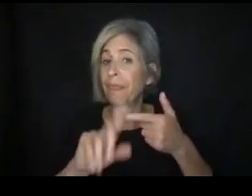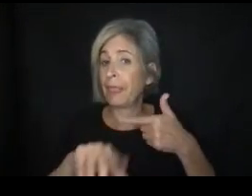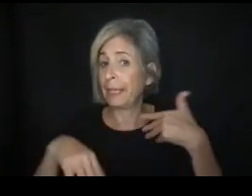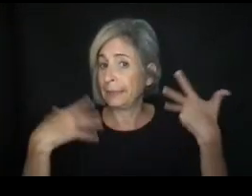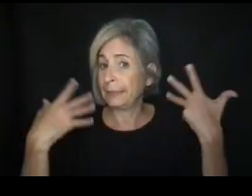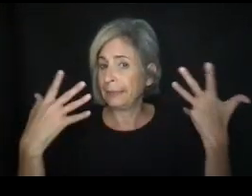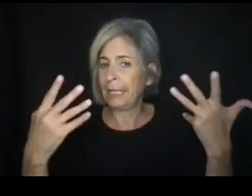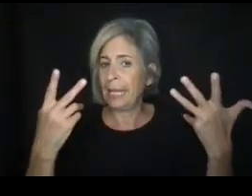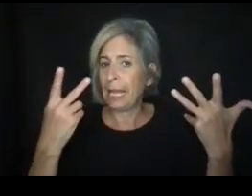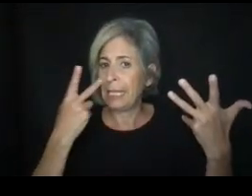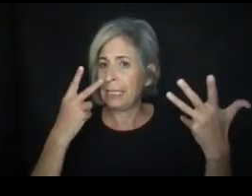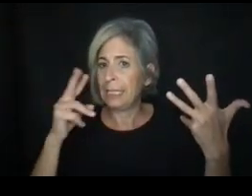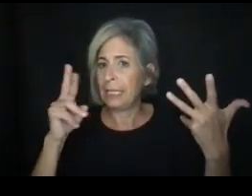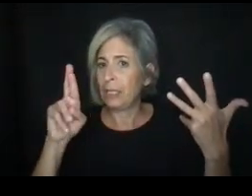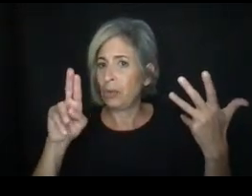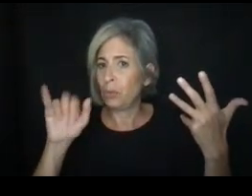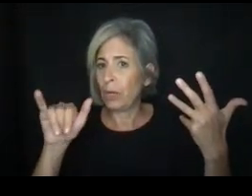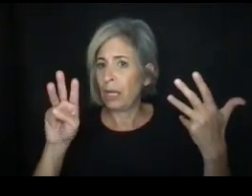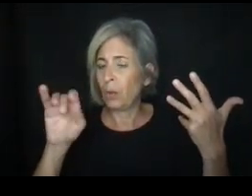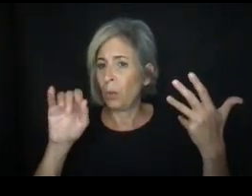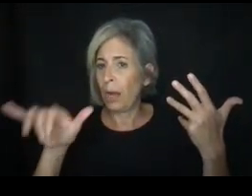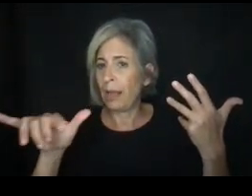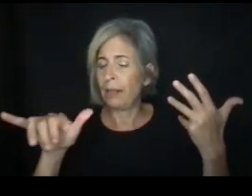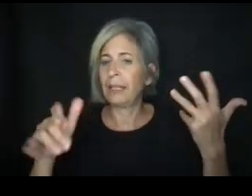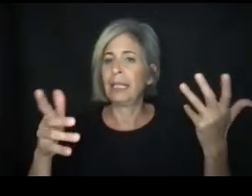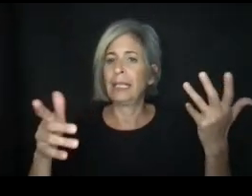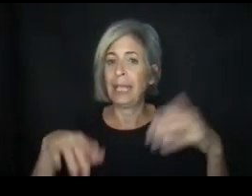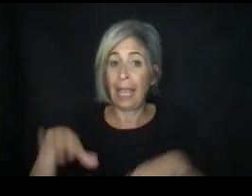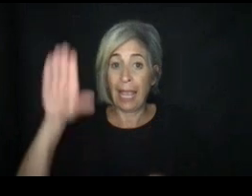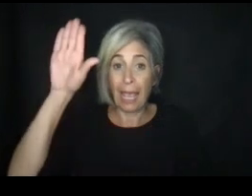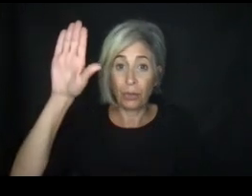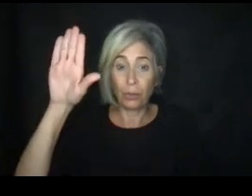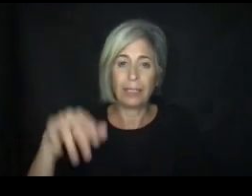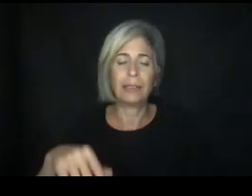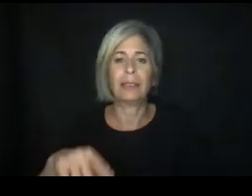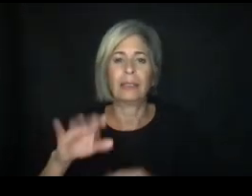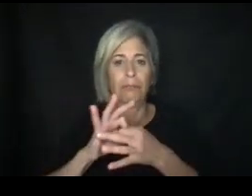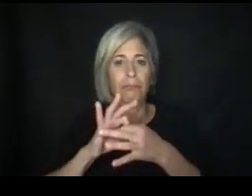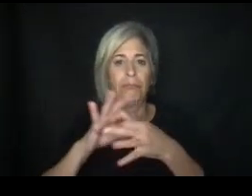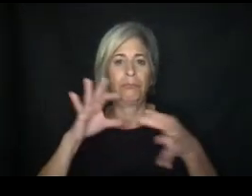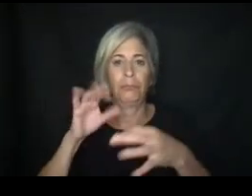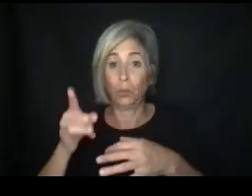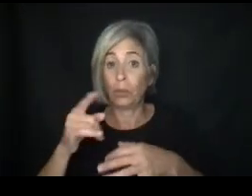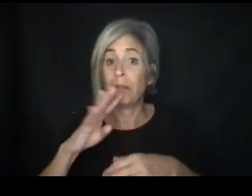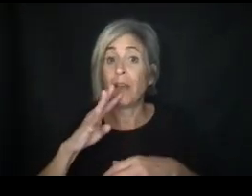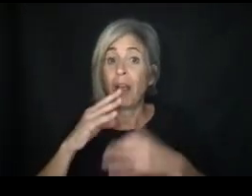I see Ray Wiley's hand is raised, and I'm going to go ahead and unmute him.